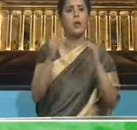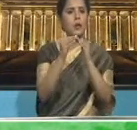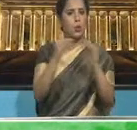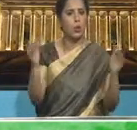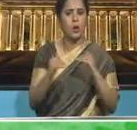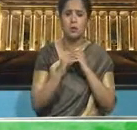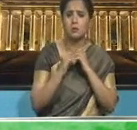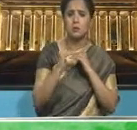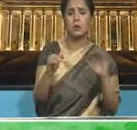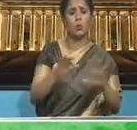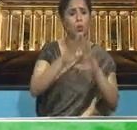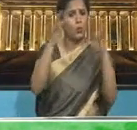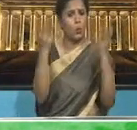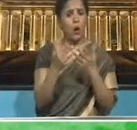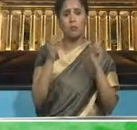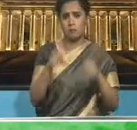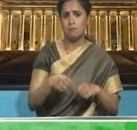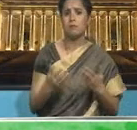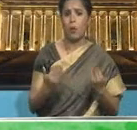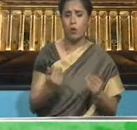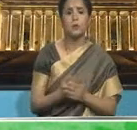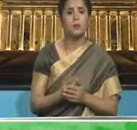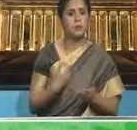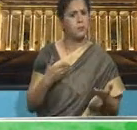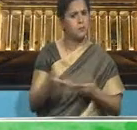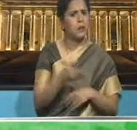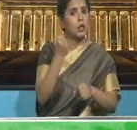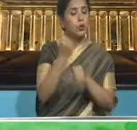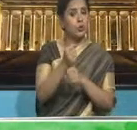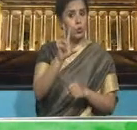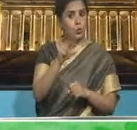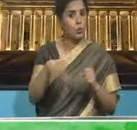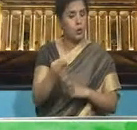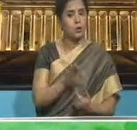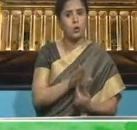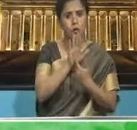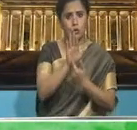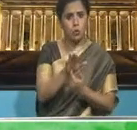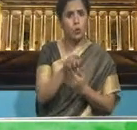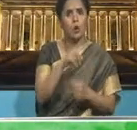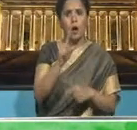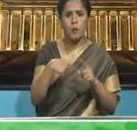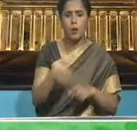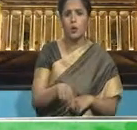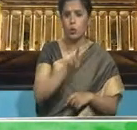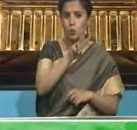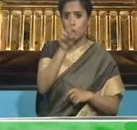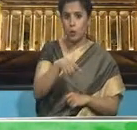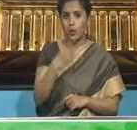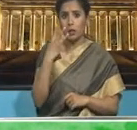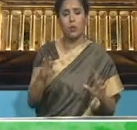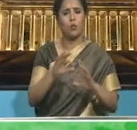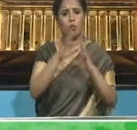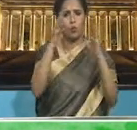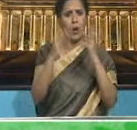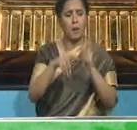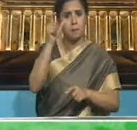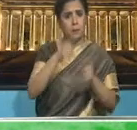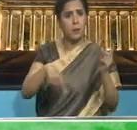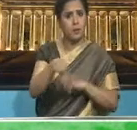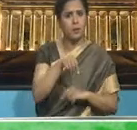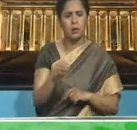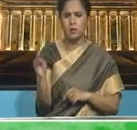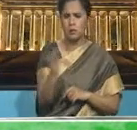sustainable world order. As G20 represents about 2/3 of the world population and